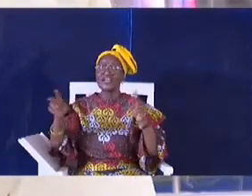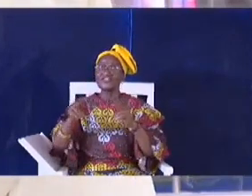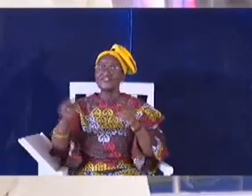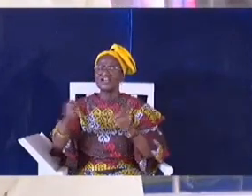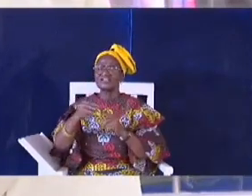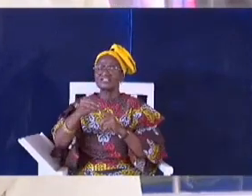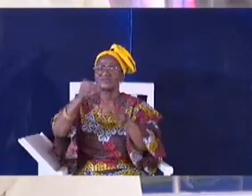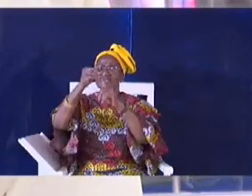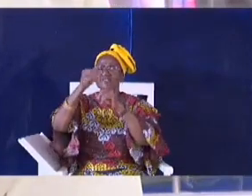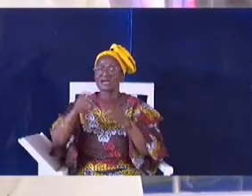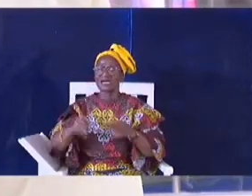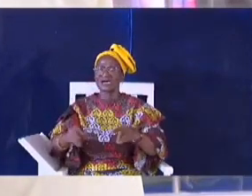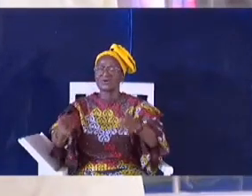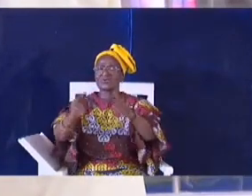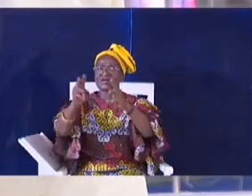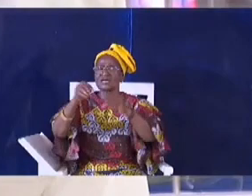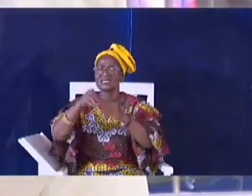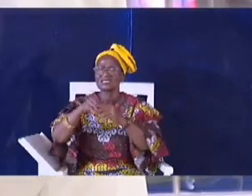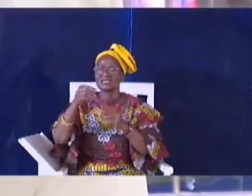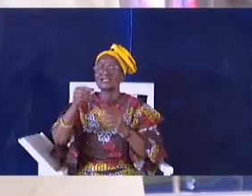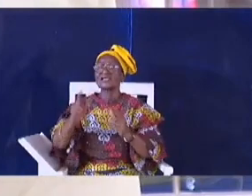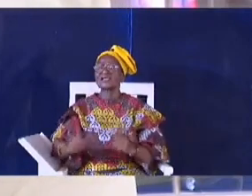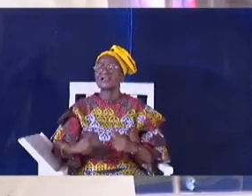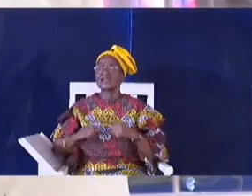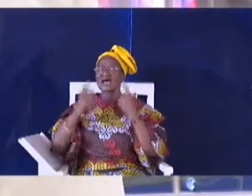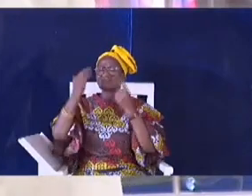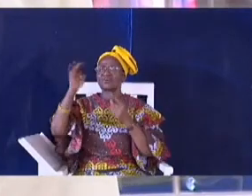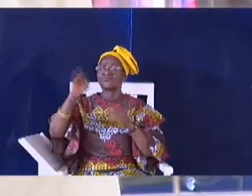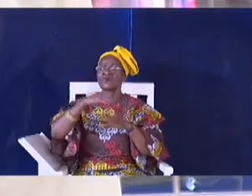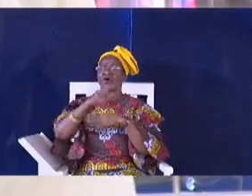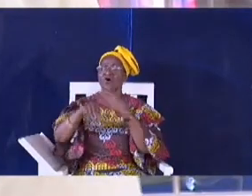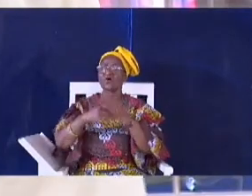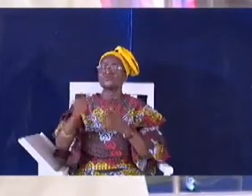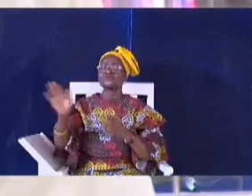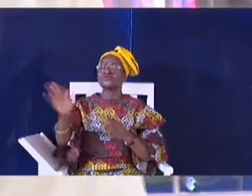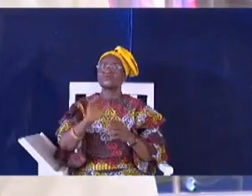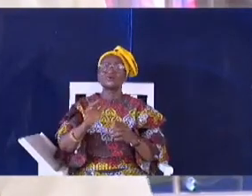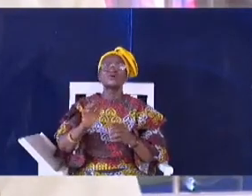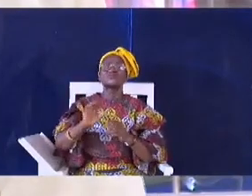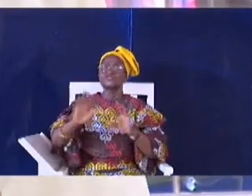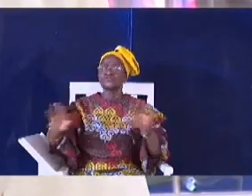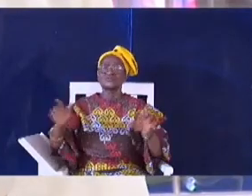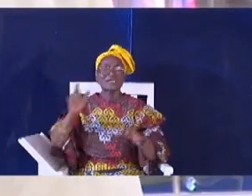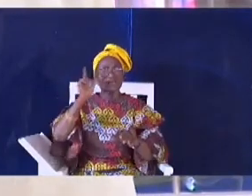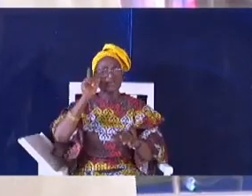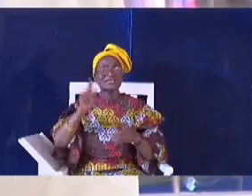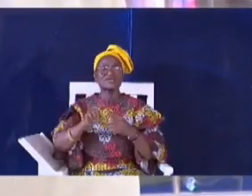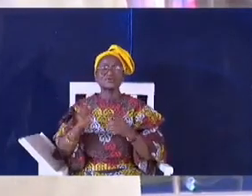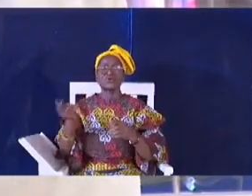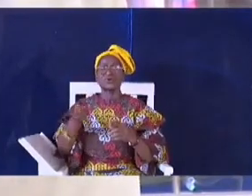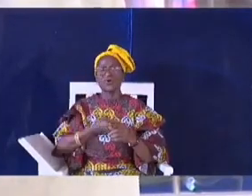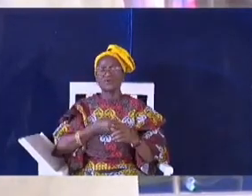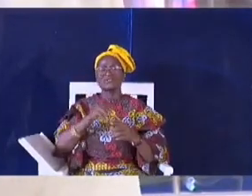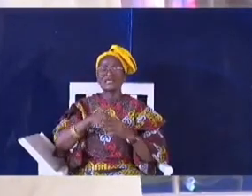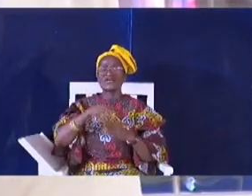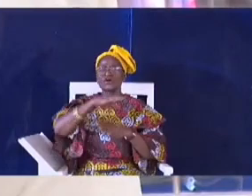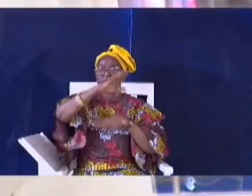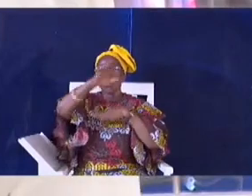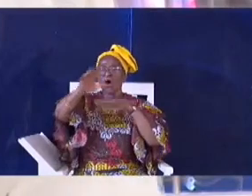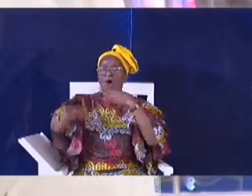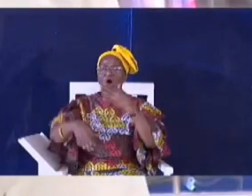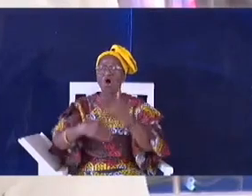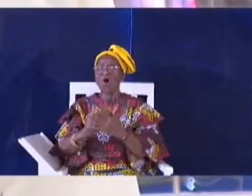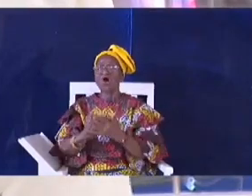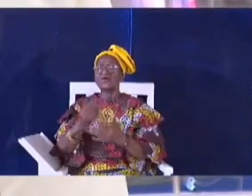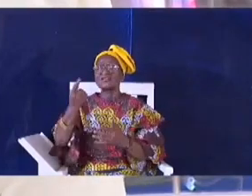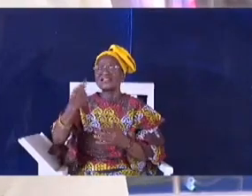way in the life of all your children who are listening to us in all the viewing